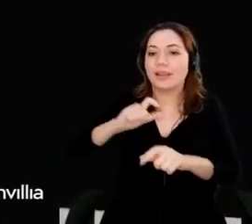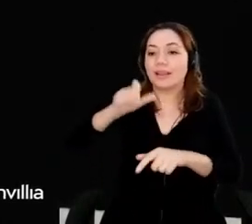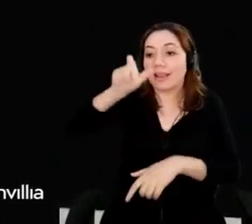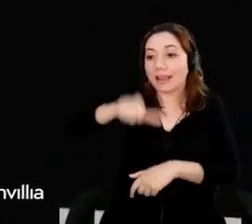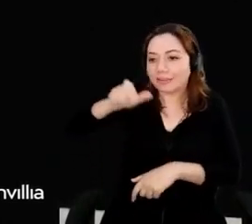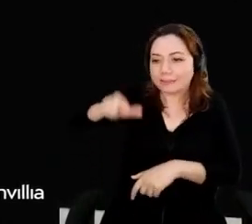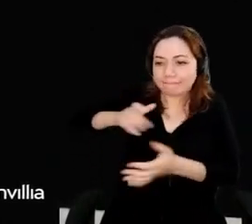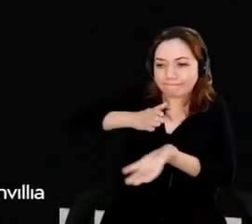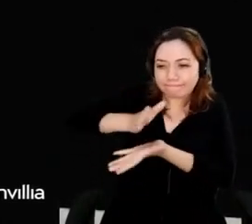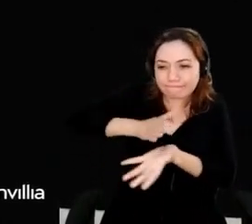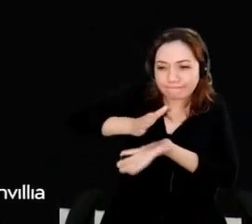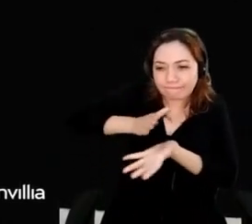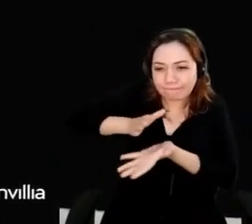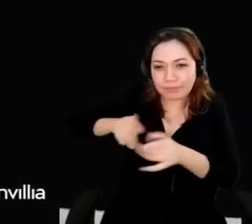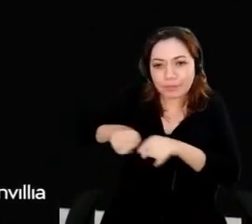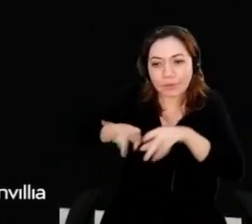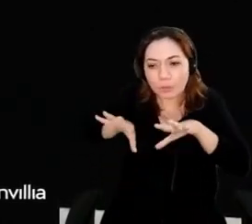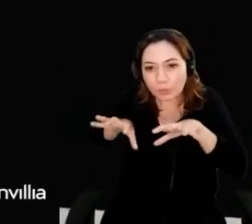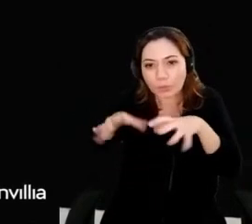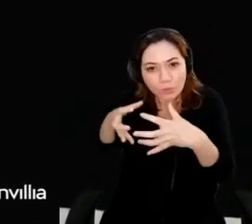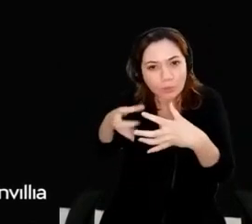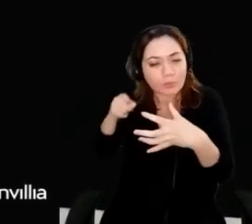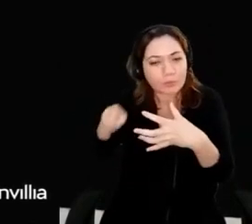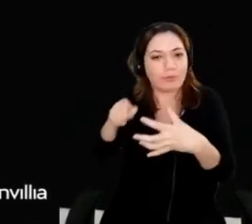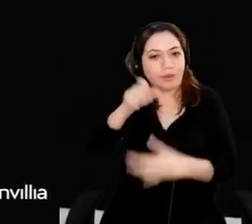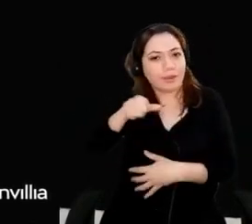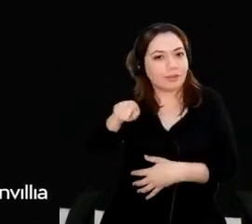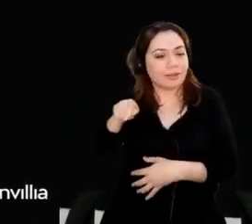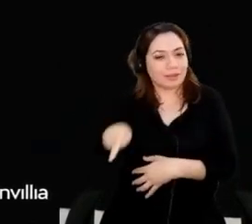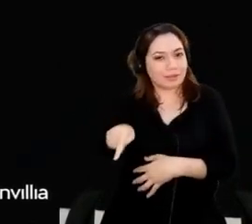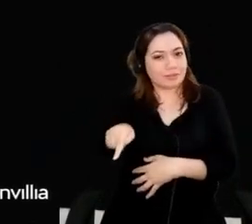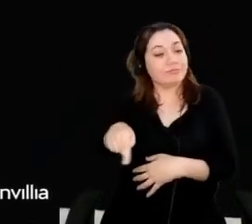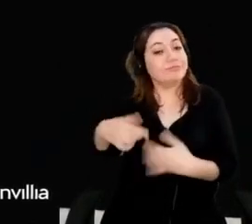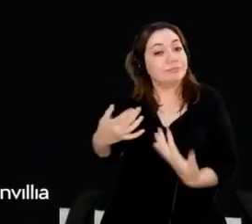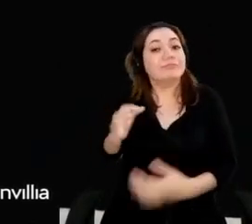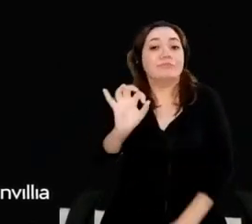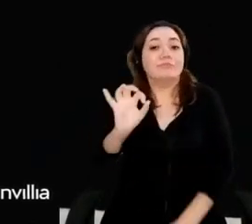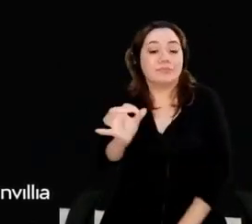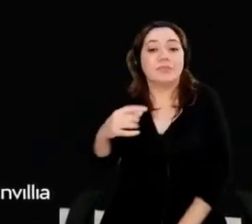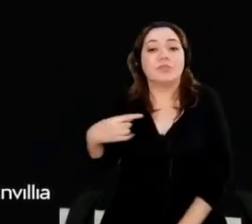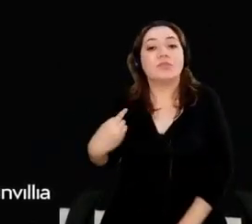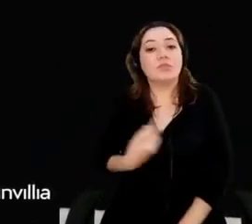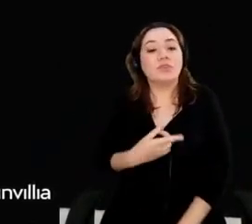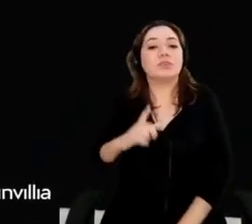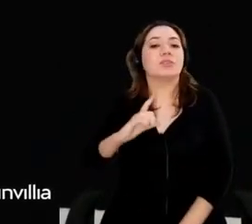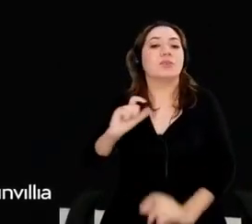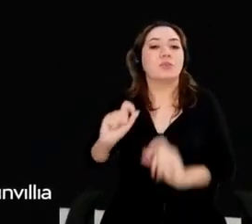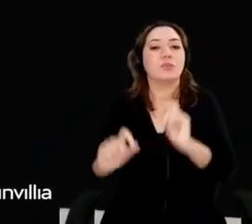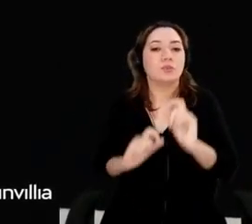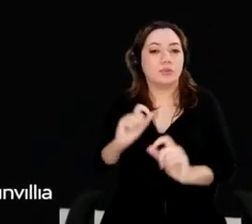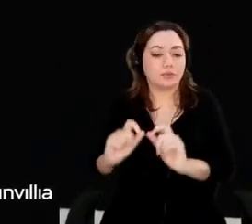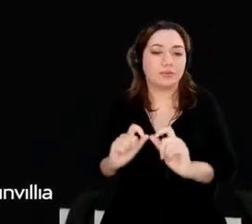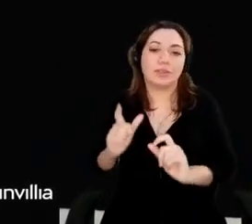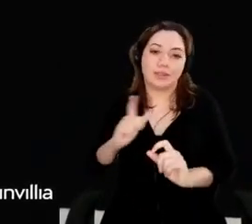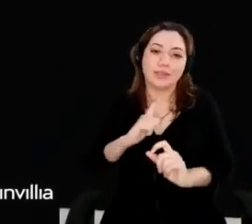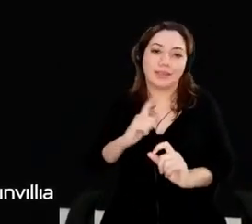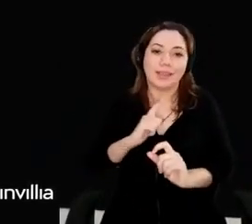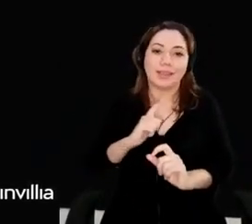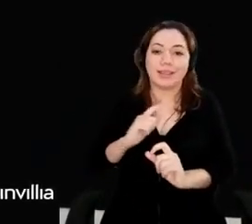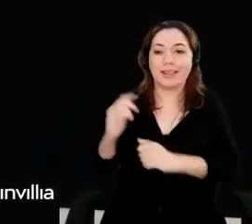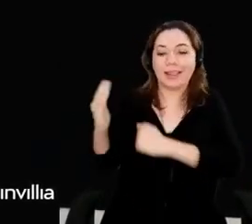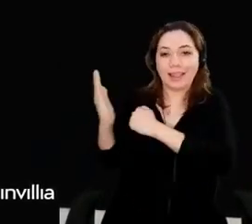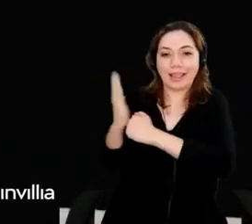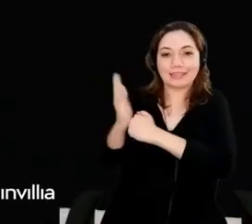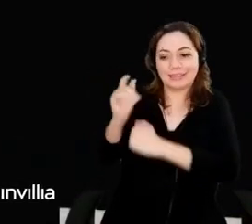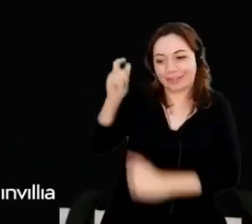agents. And yes, we are going to have personal assistants, a chief of